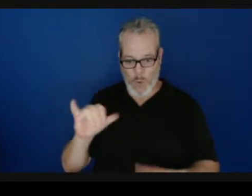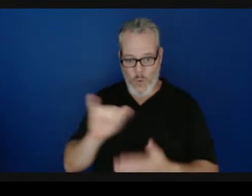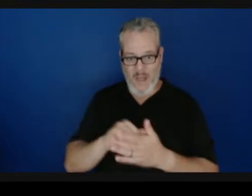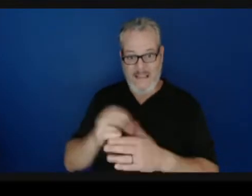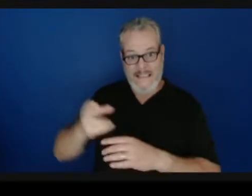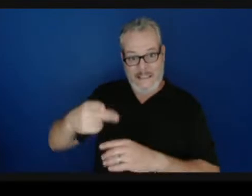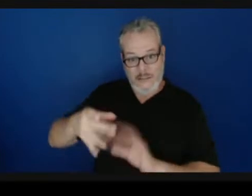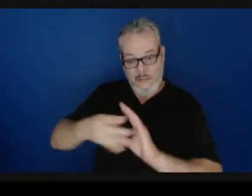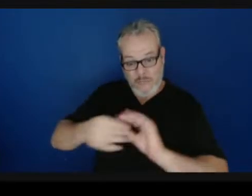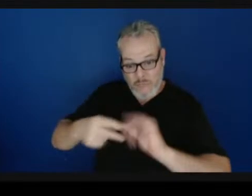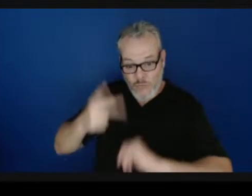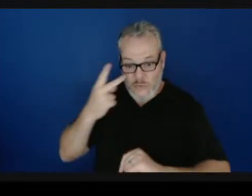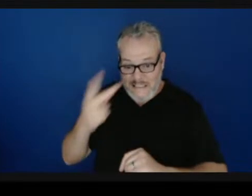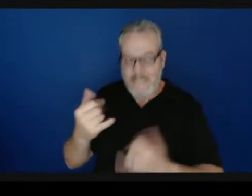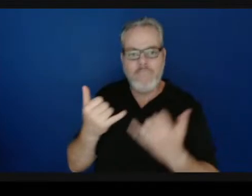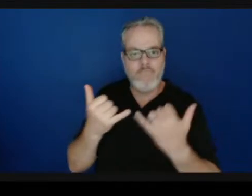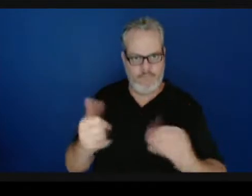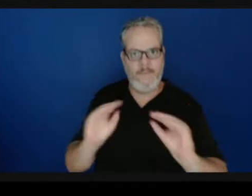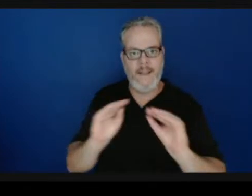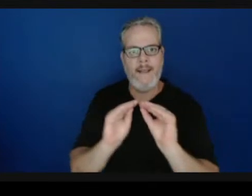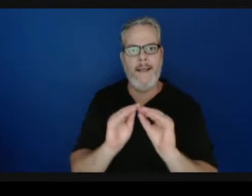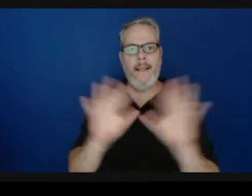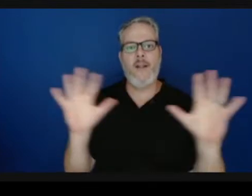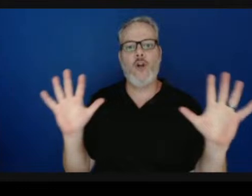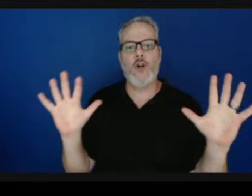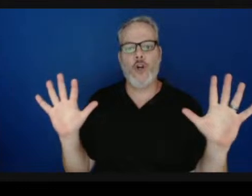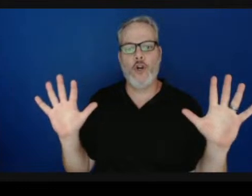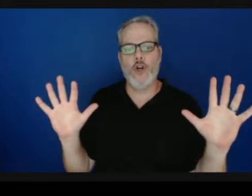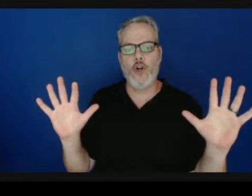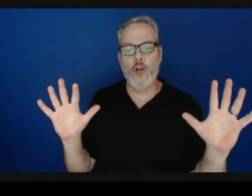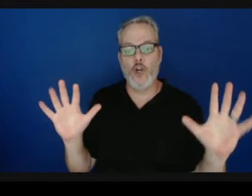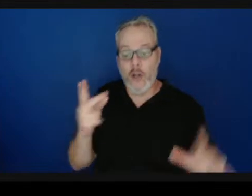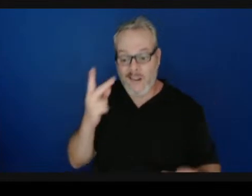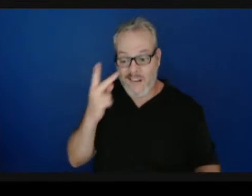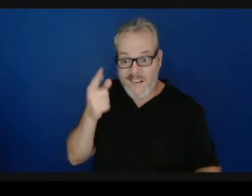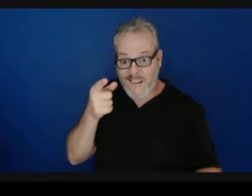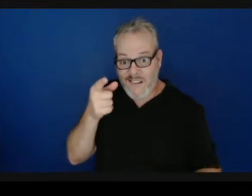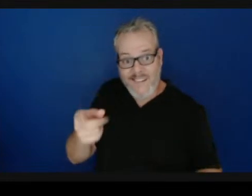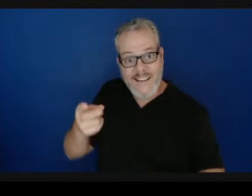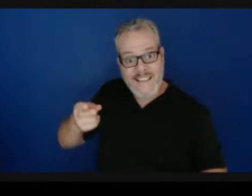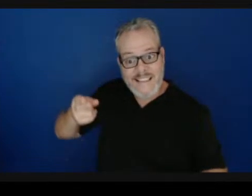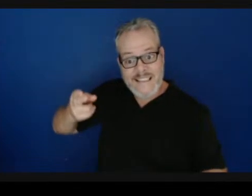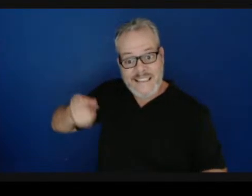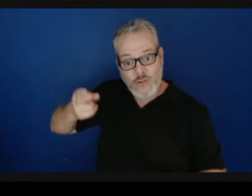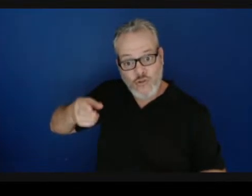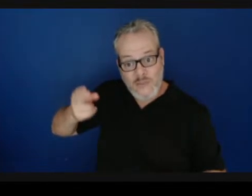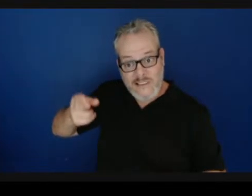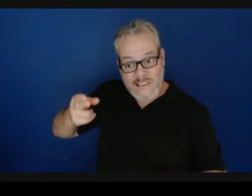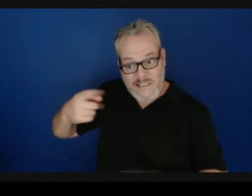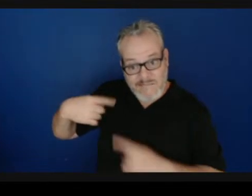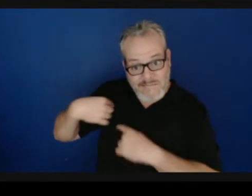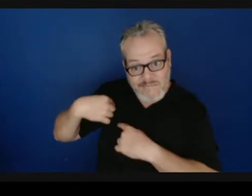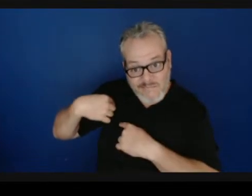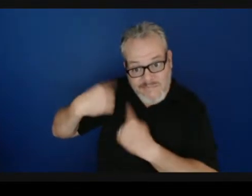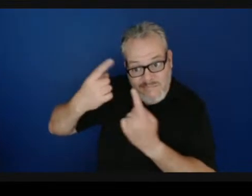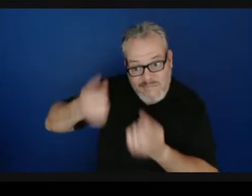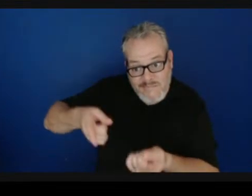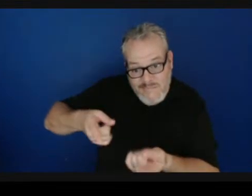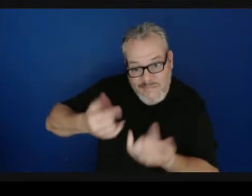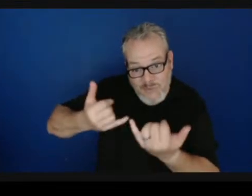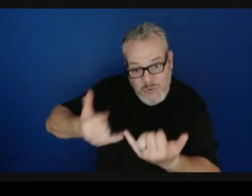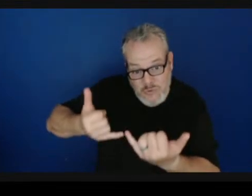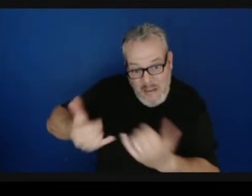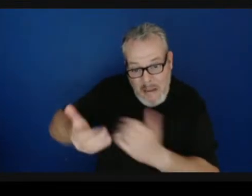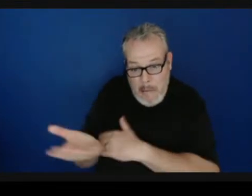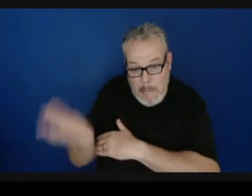currently in clear, but if you look at this history for the day at Kīlauea overlook,